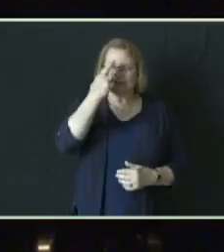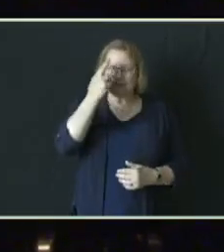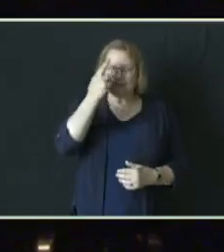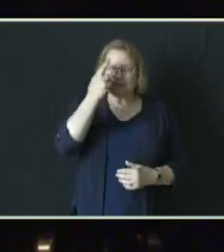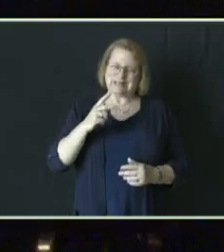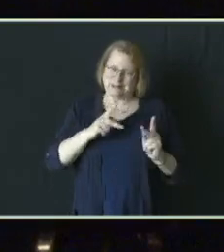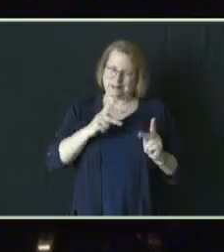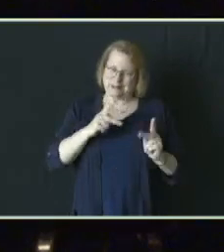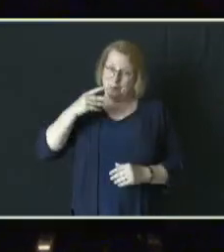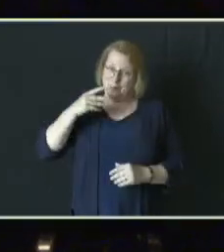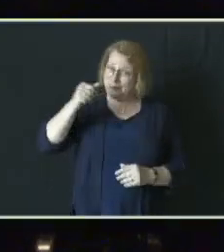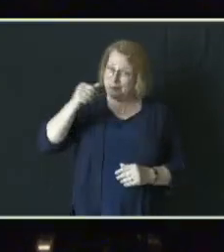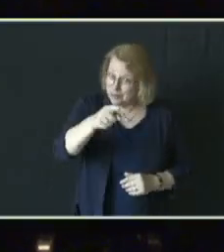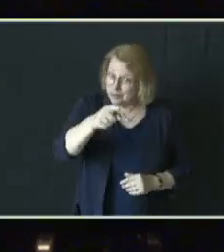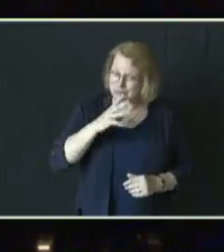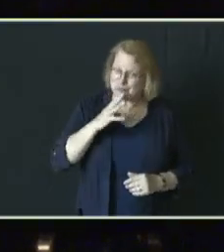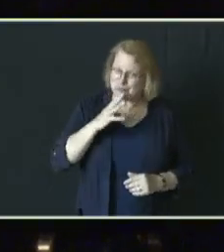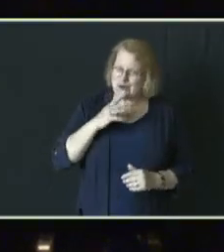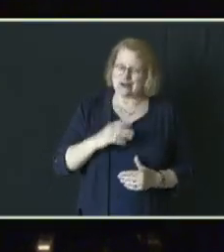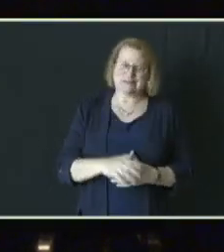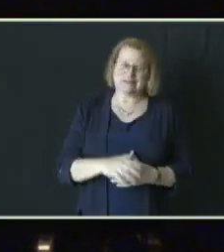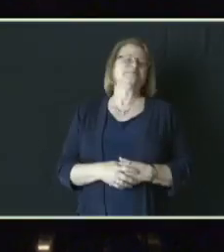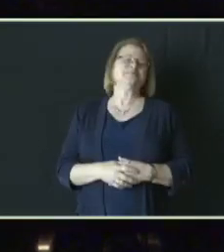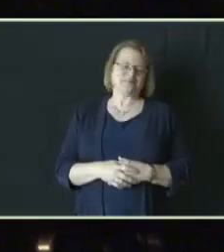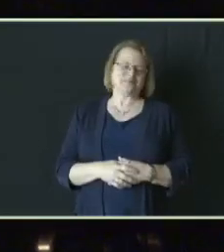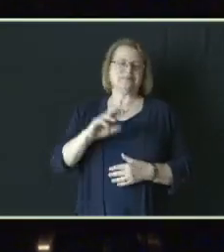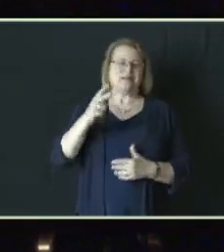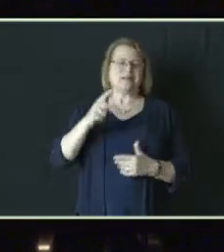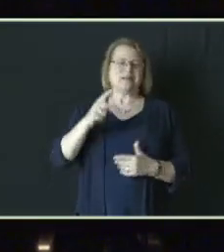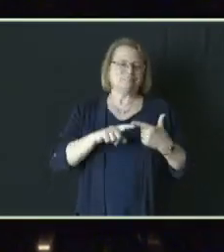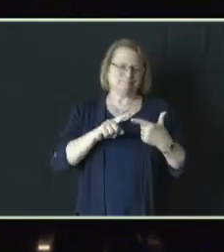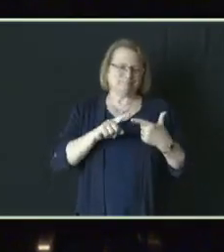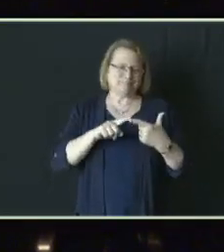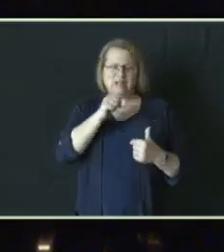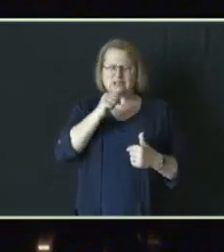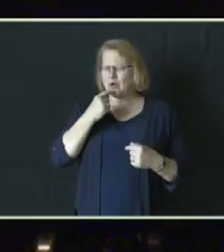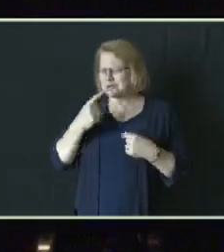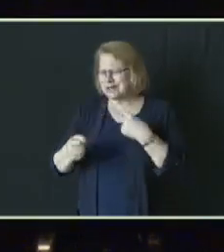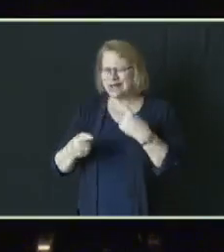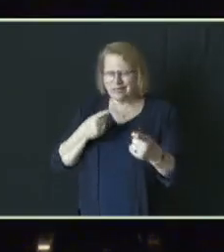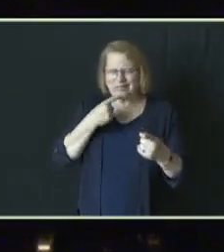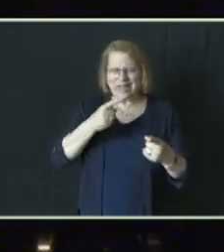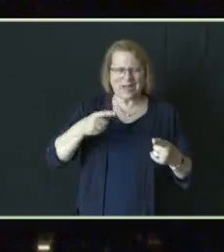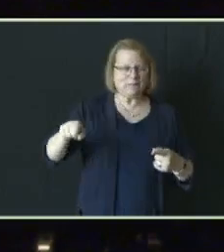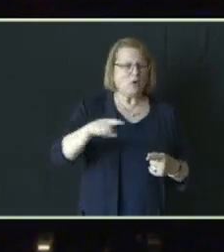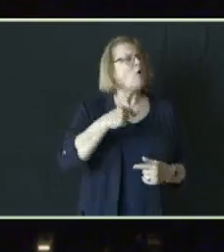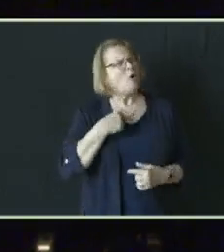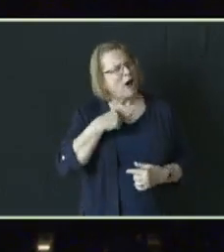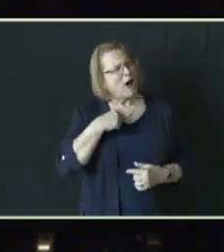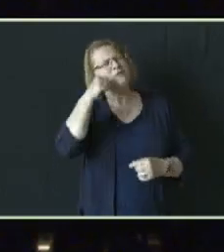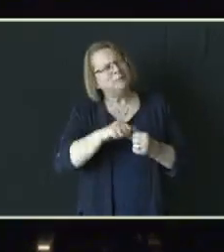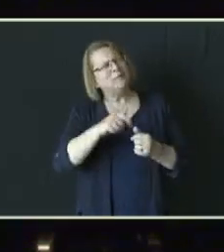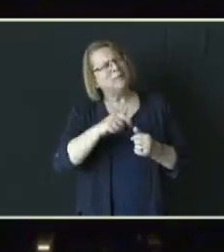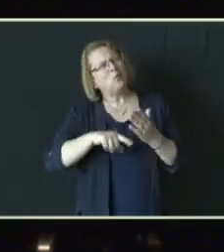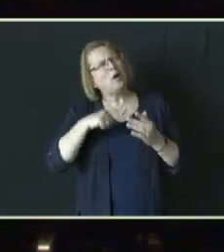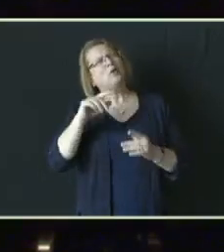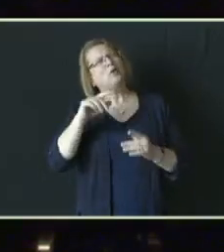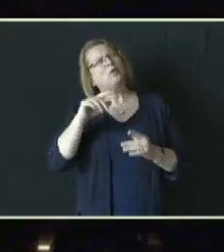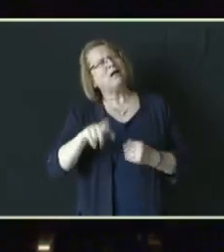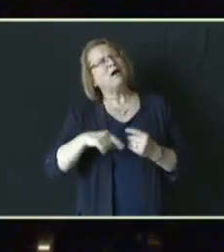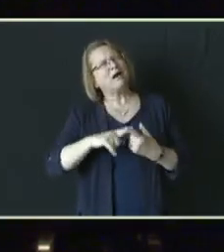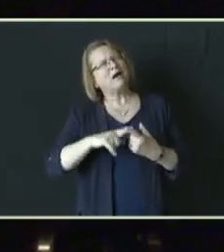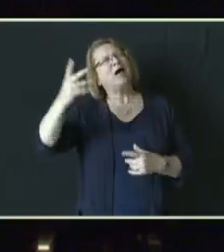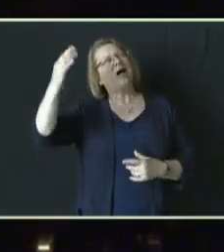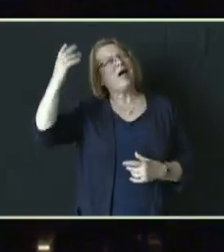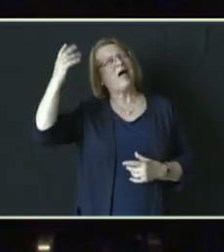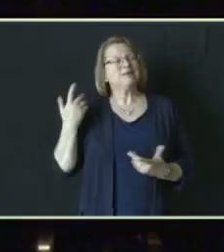today. Second, don't tell the graduates that you remember what it was like when you were their age.